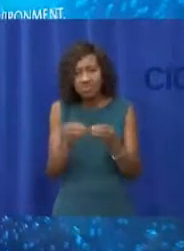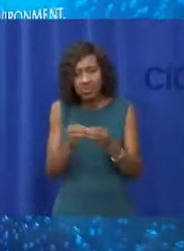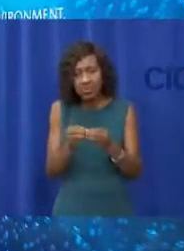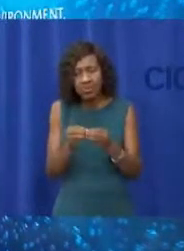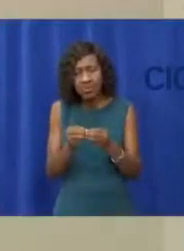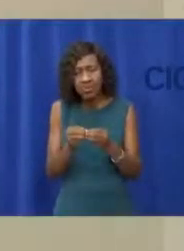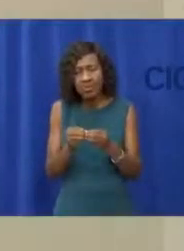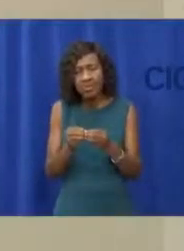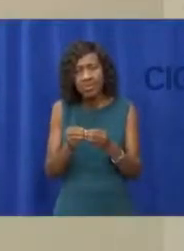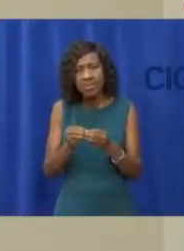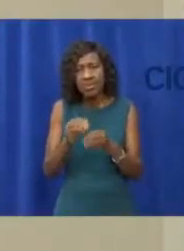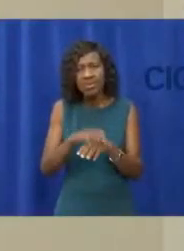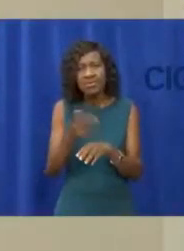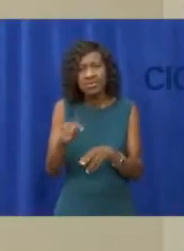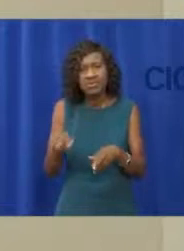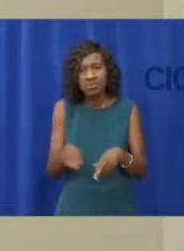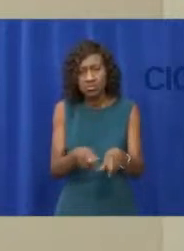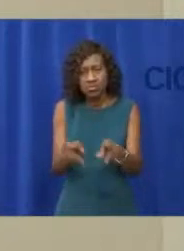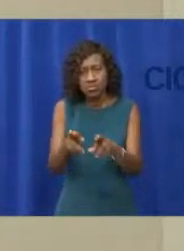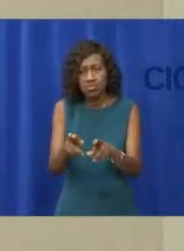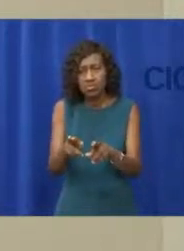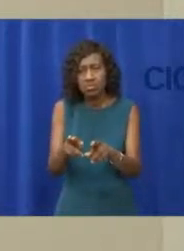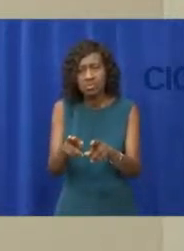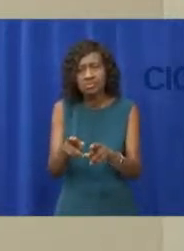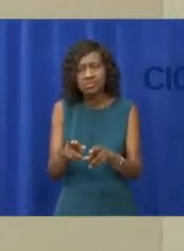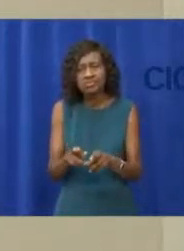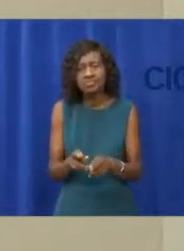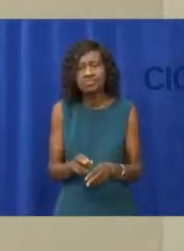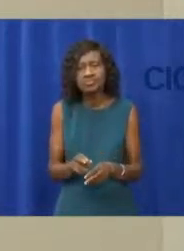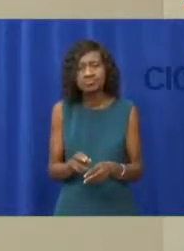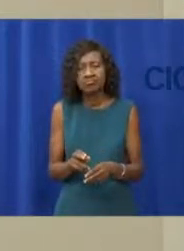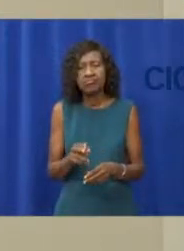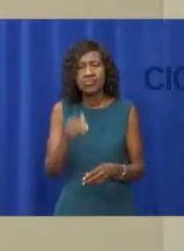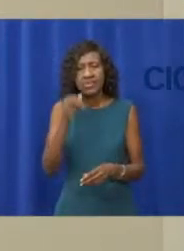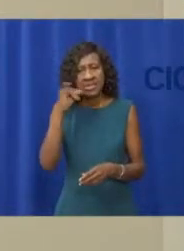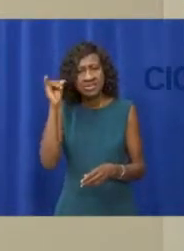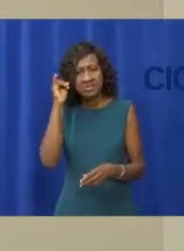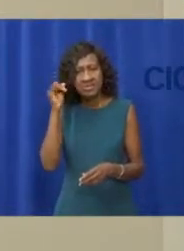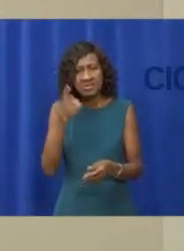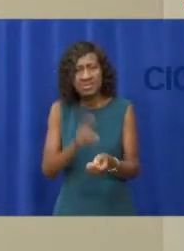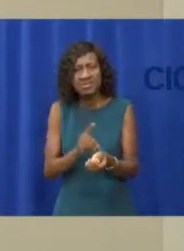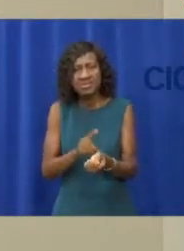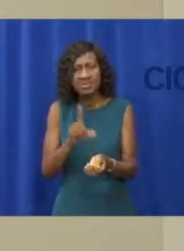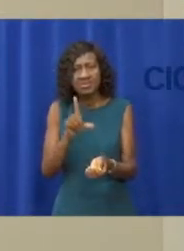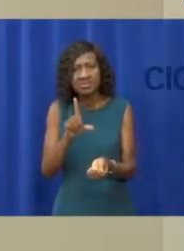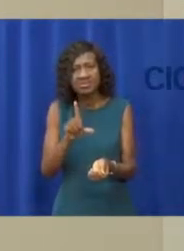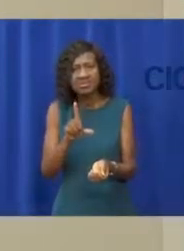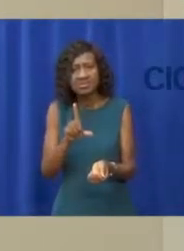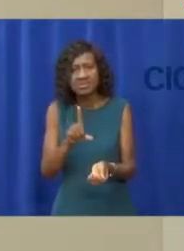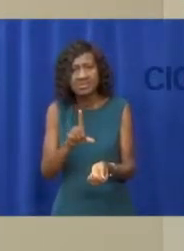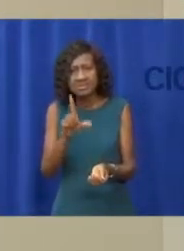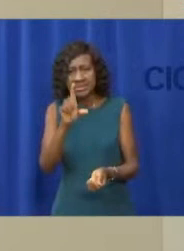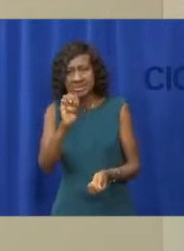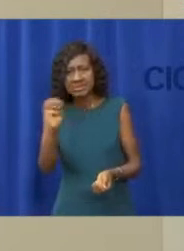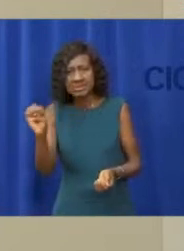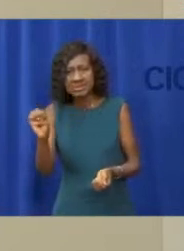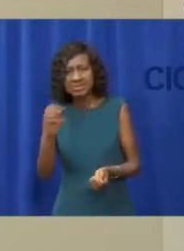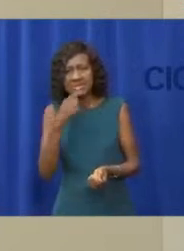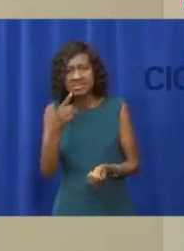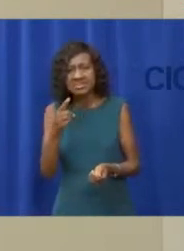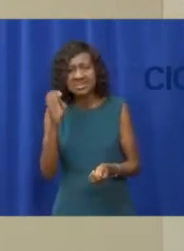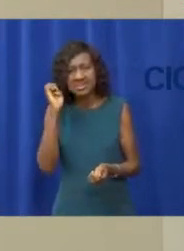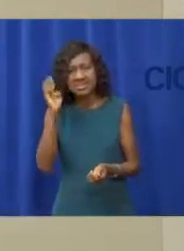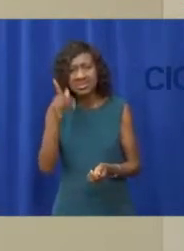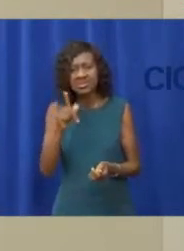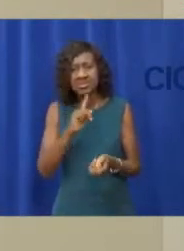you. Yesterday, Dr. Lee shared that he would have spoken to you about people